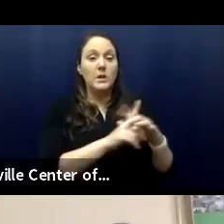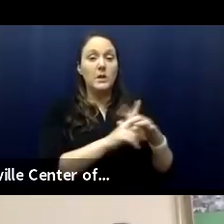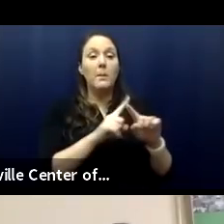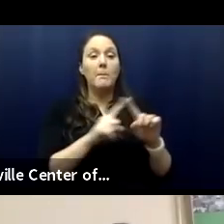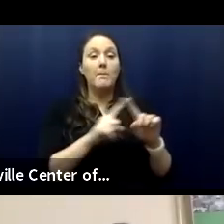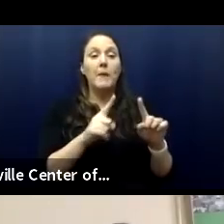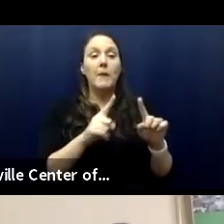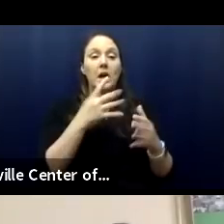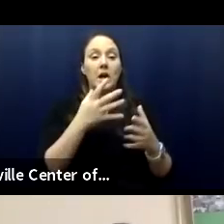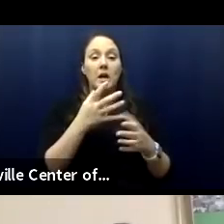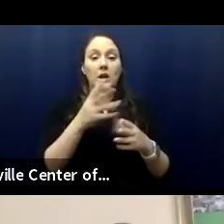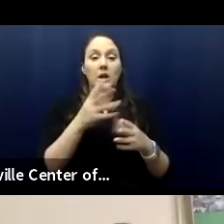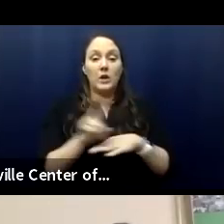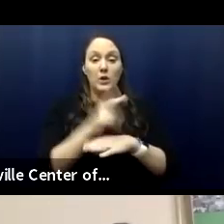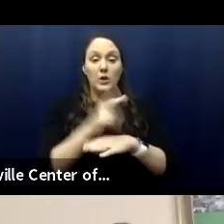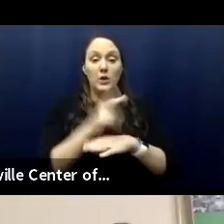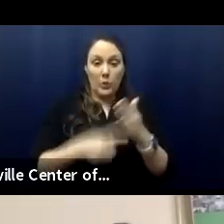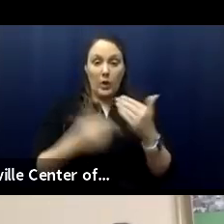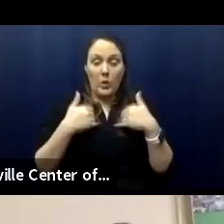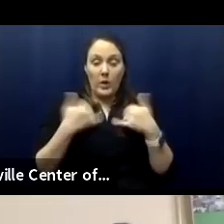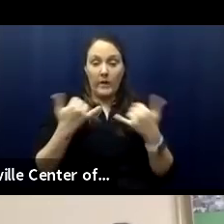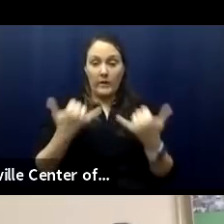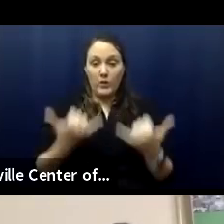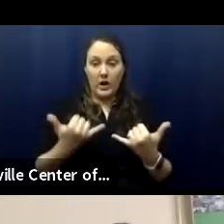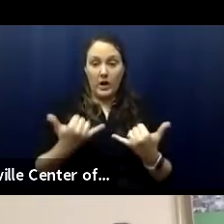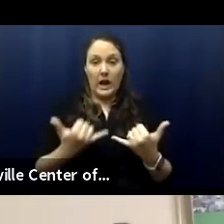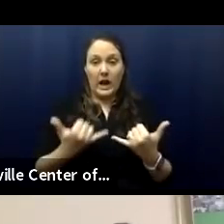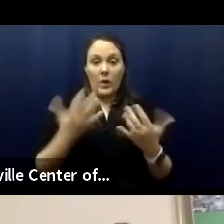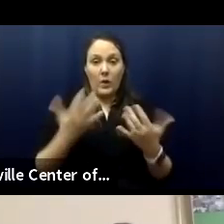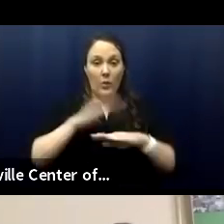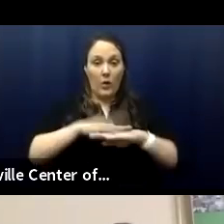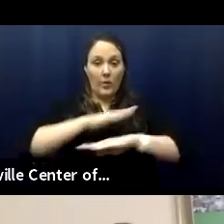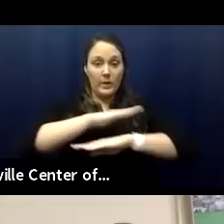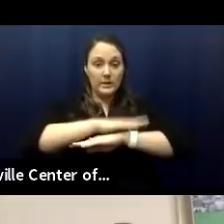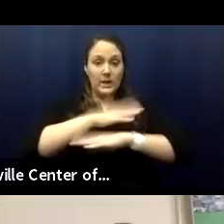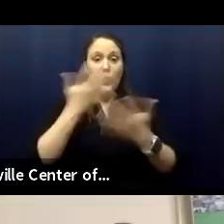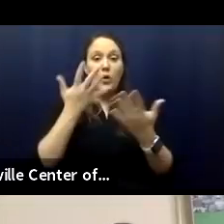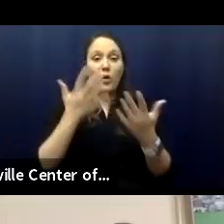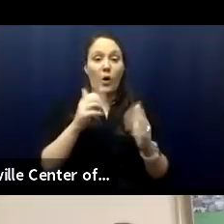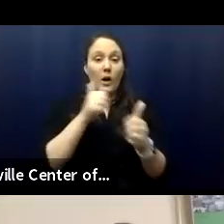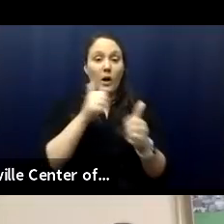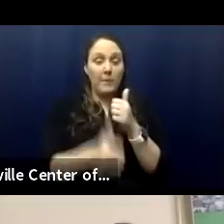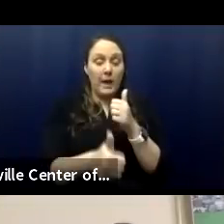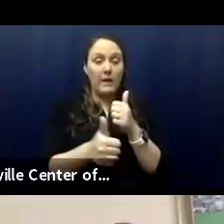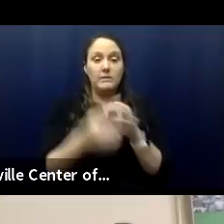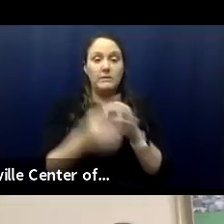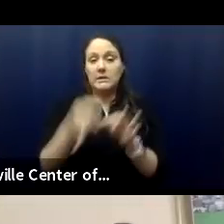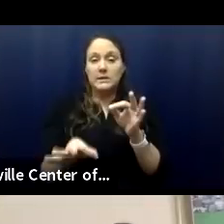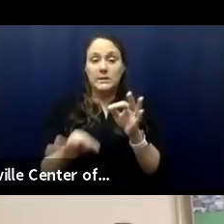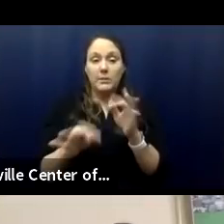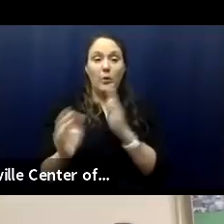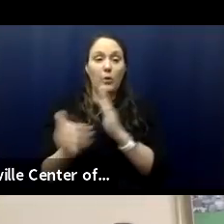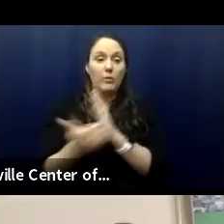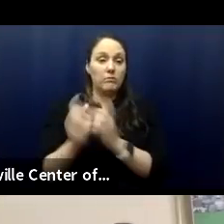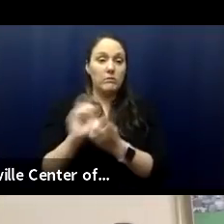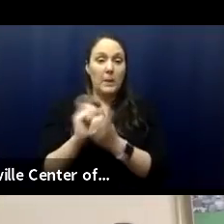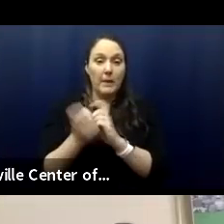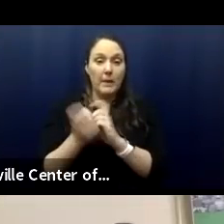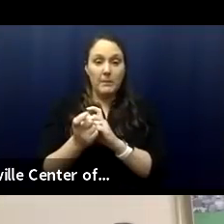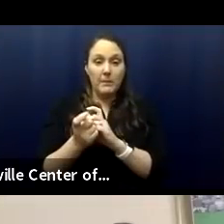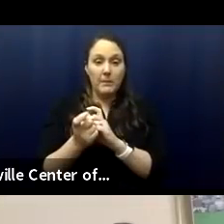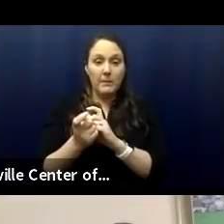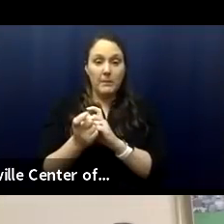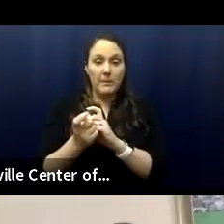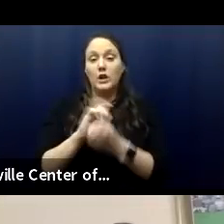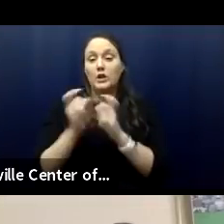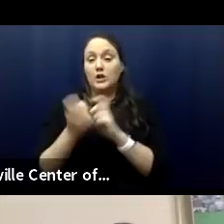have right now on the table that was already passed, making this simple amendment and going to the curfew for that group, I